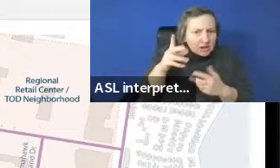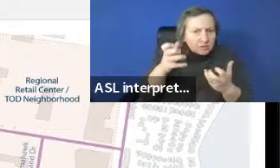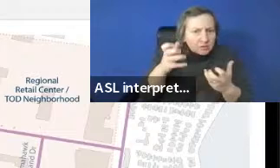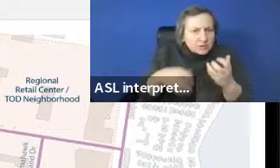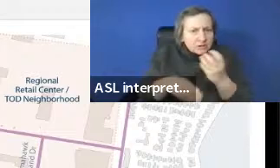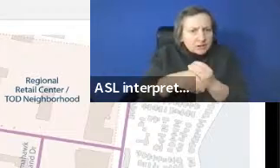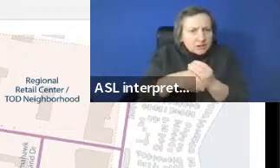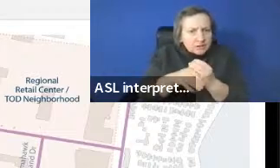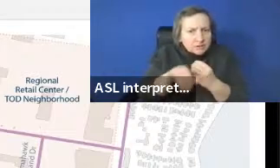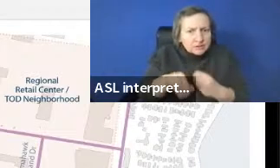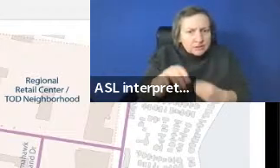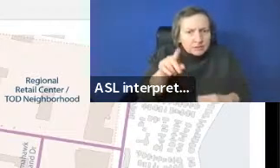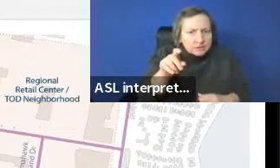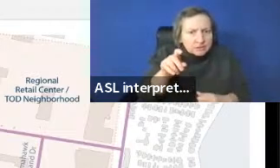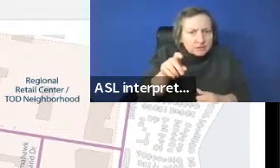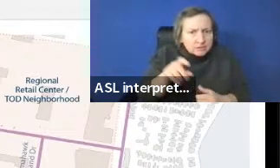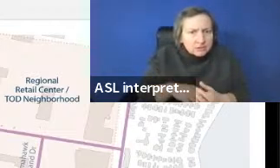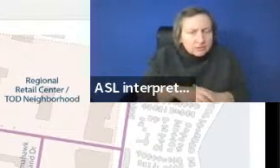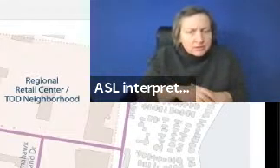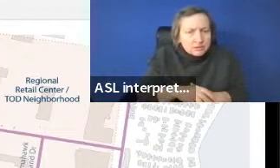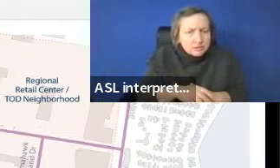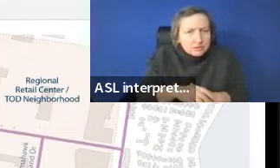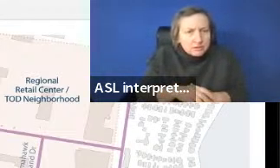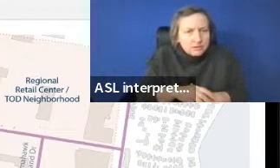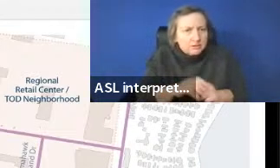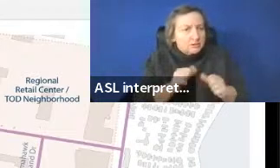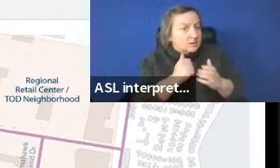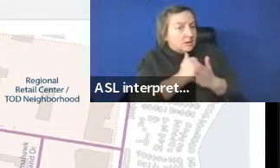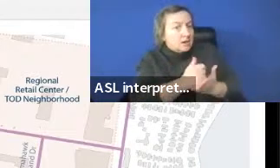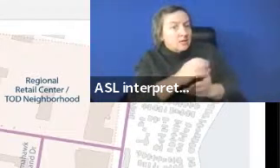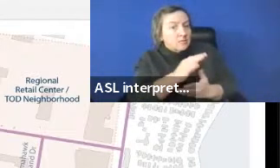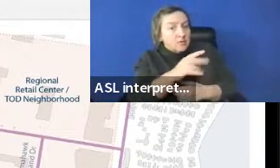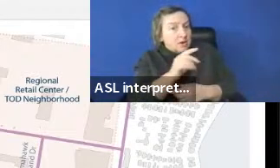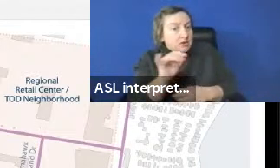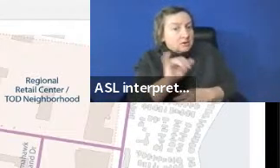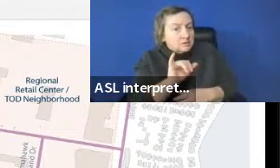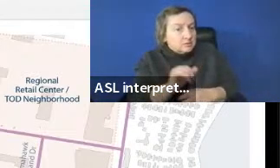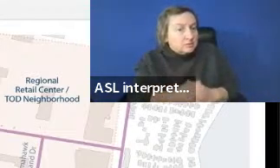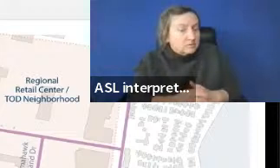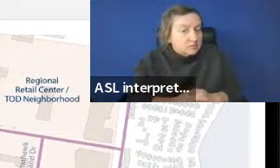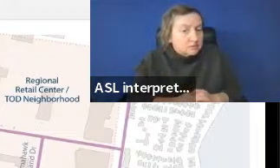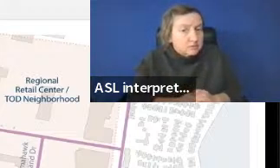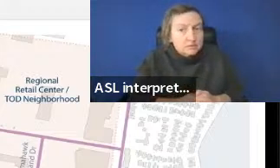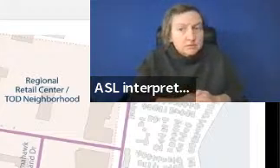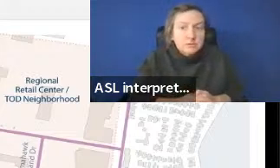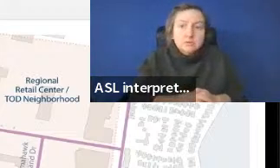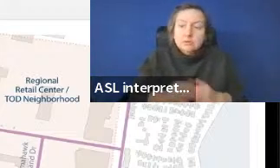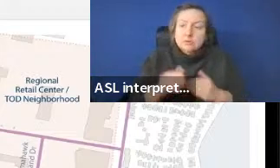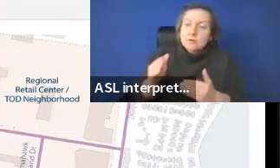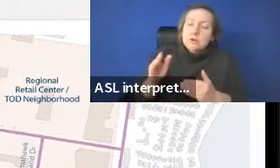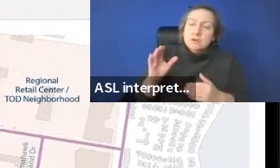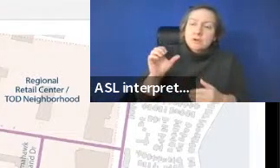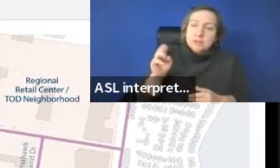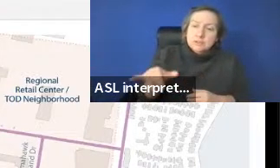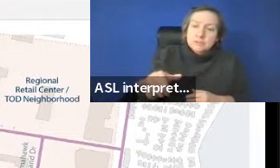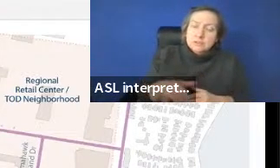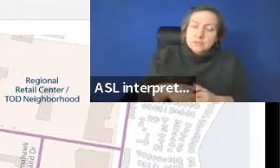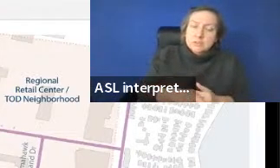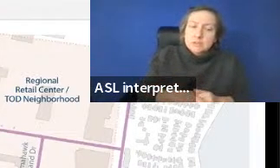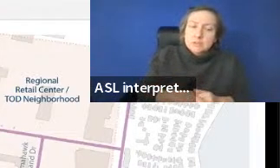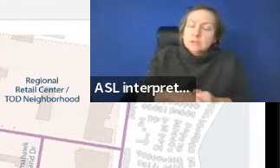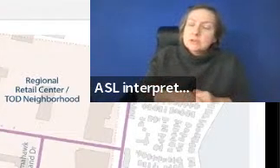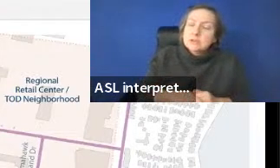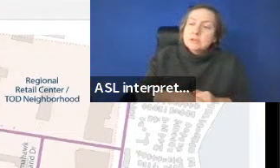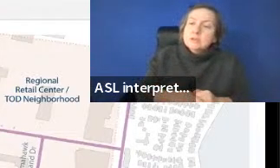that? I can help Brad too. Answer Eric's question. Go for it, Casey. So